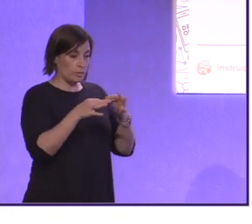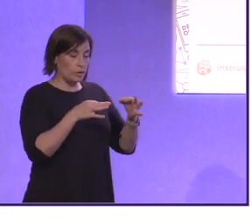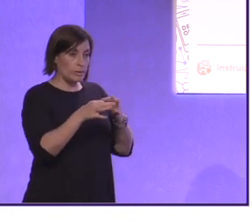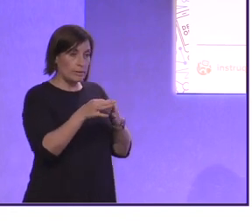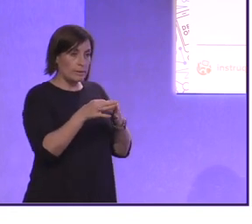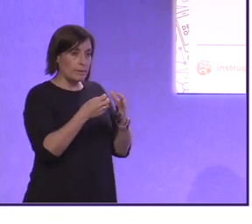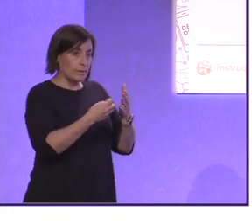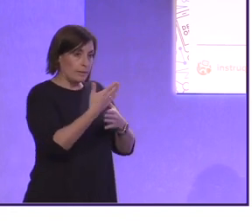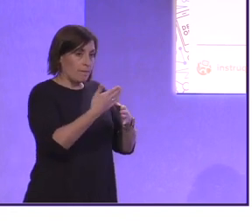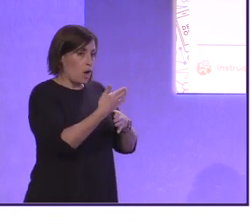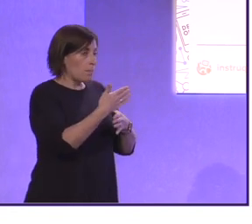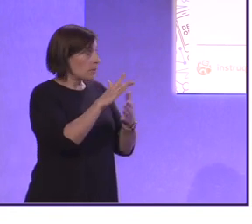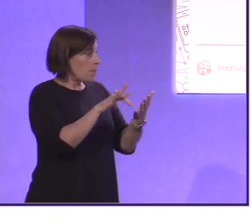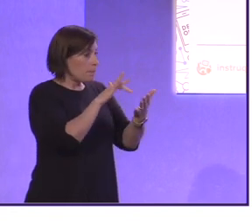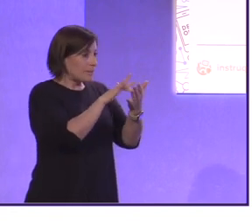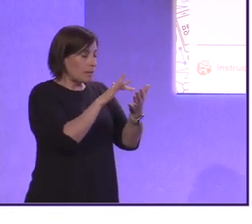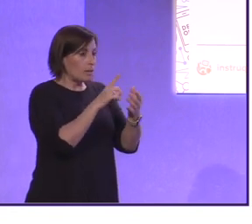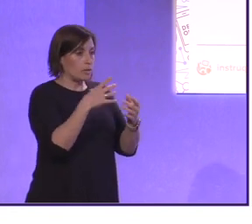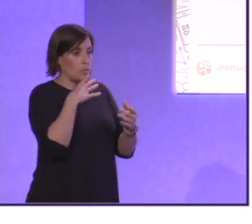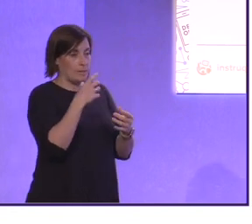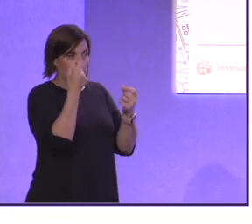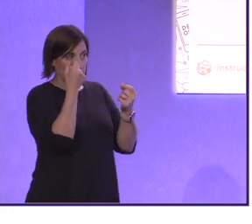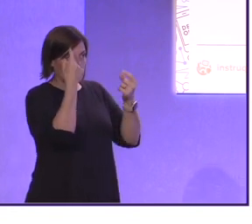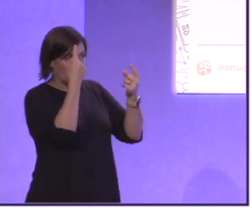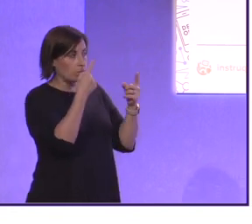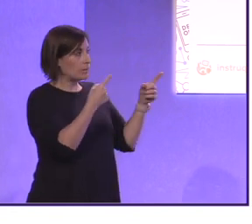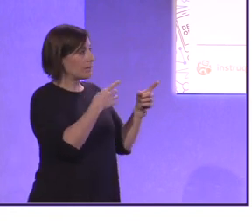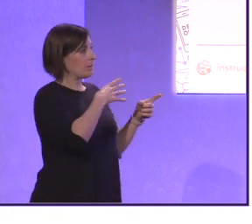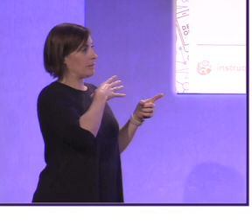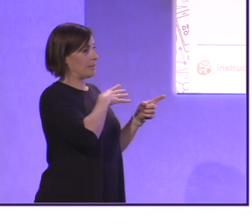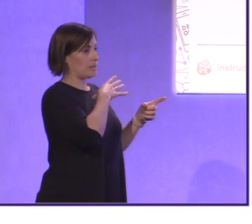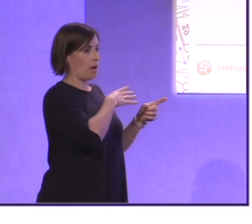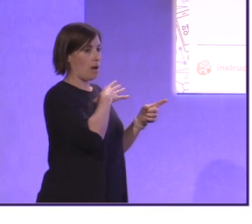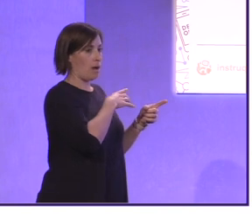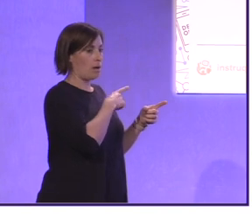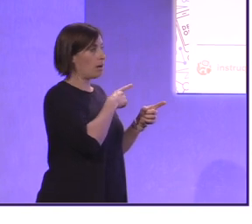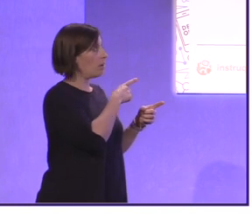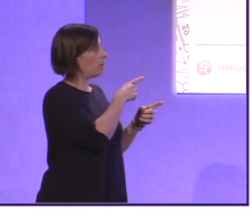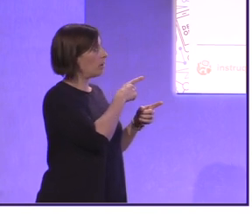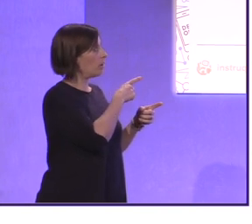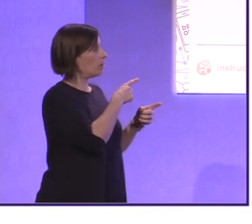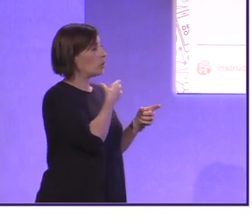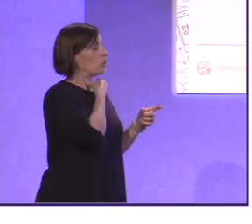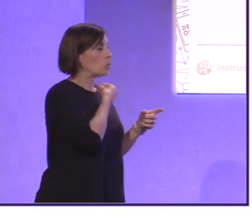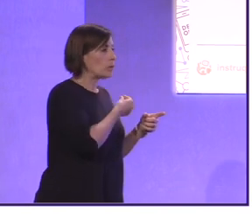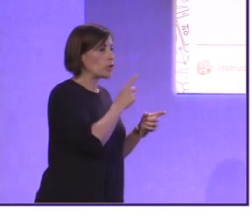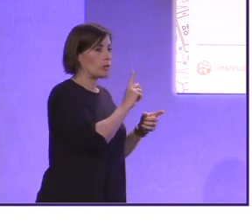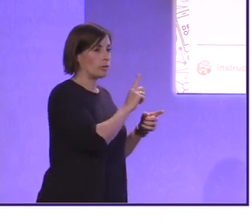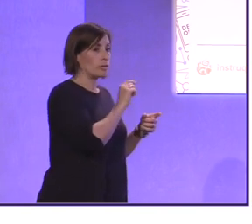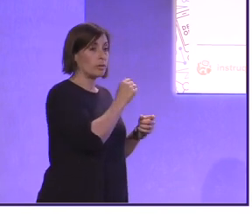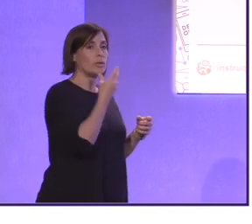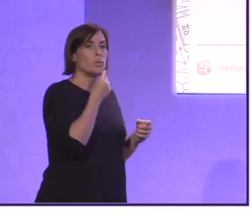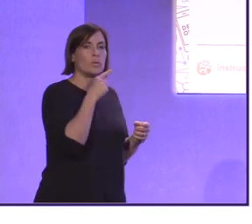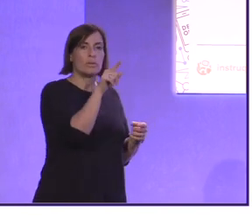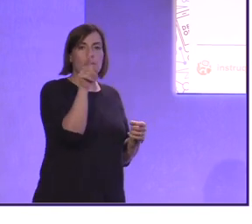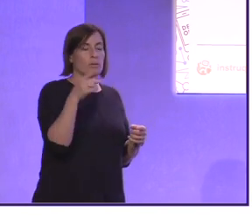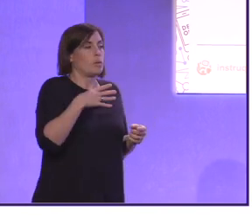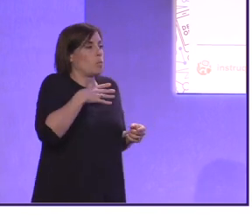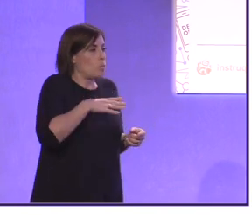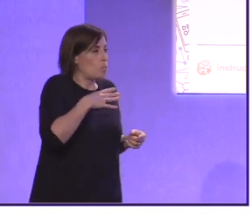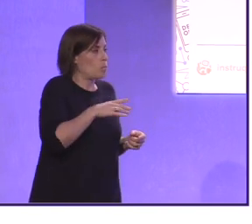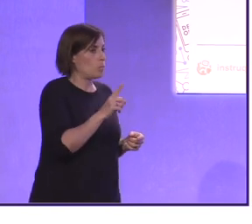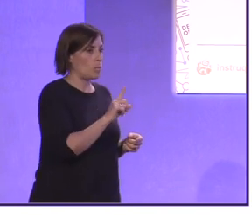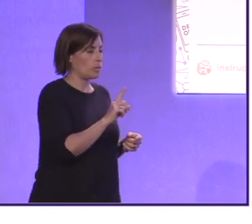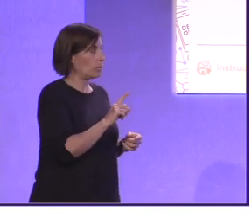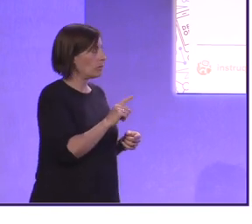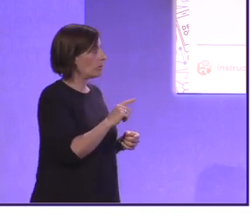that would be sitting right in the middle. So we need to understand on the desirability side, you know, who are our users, first of all, and does our capability actually meet